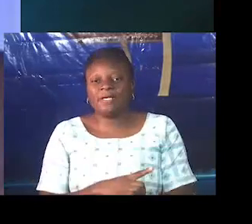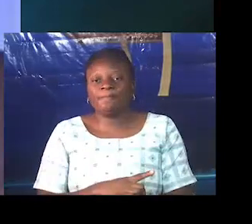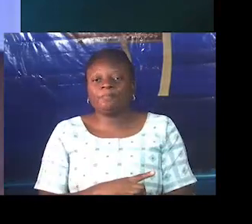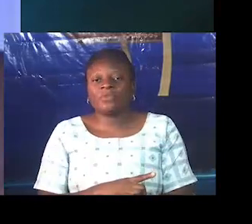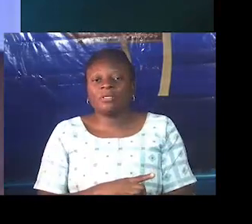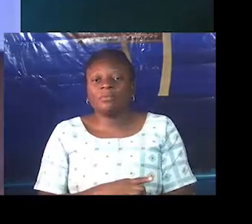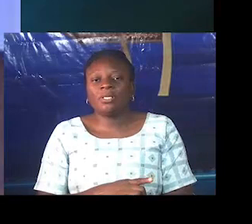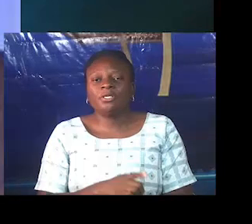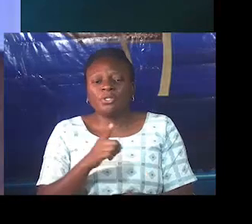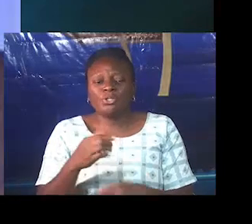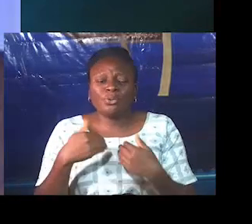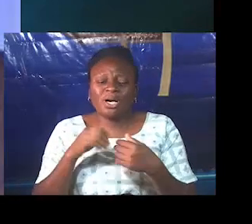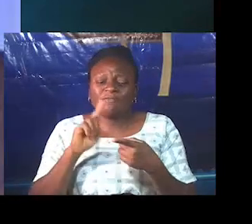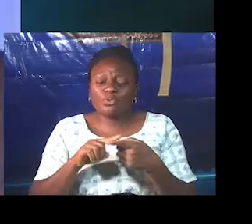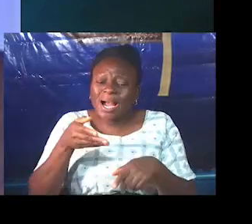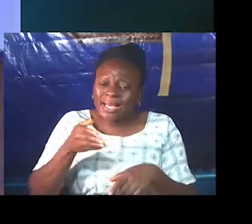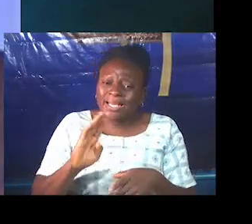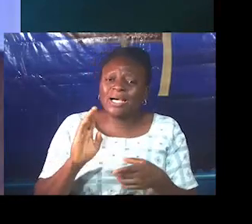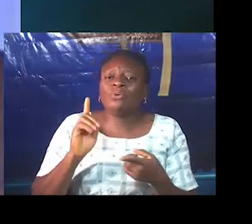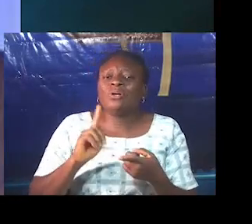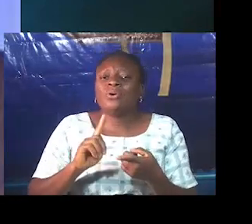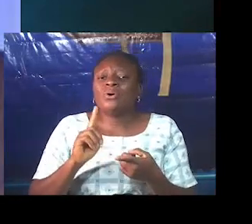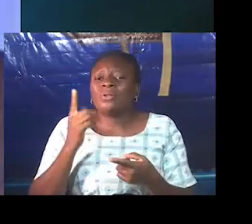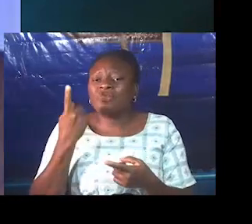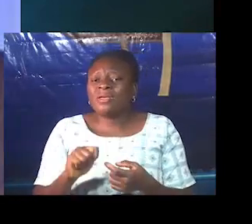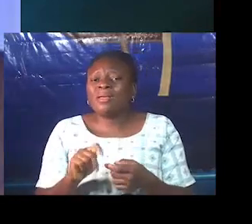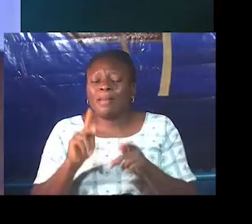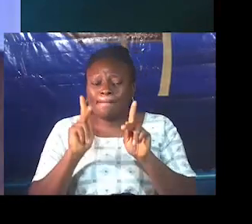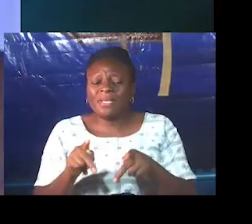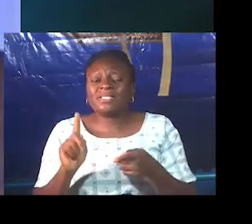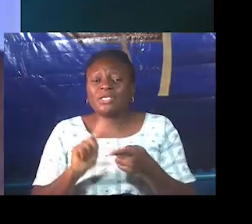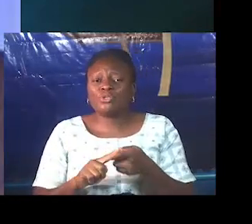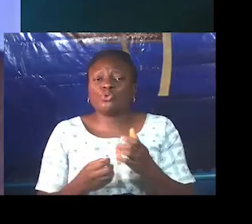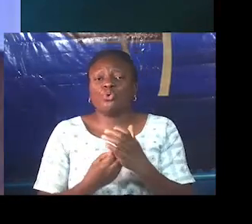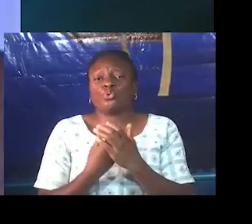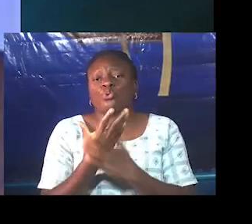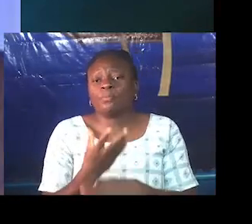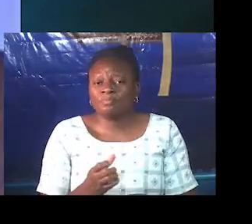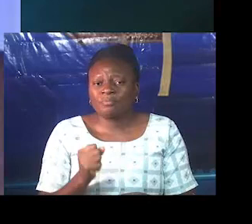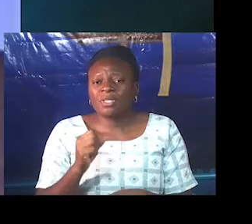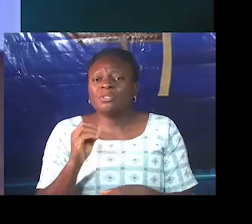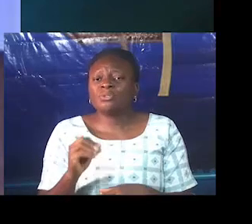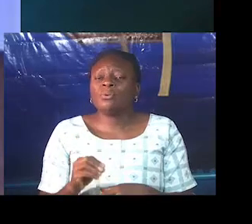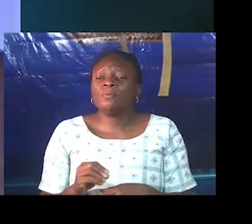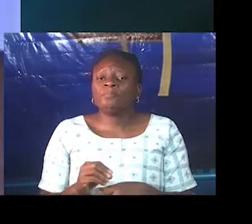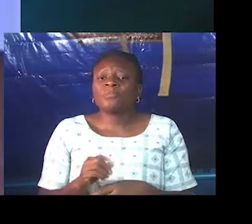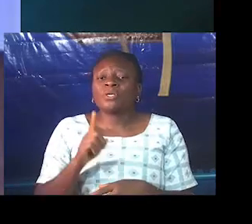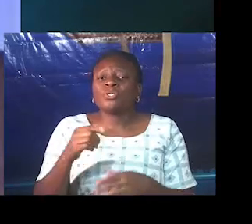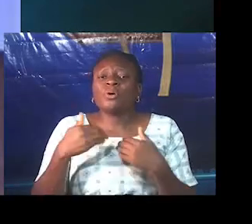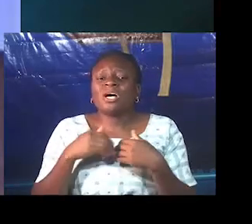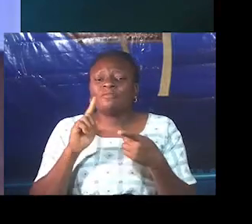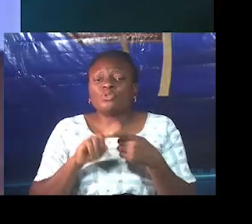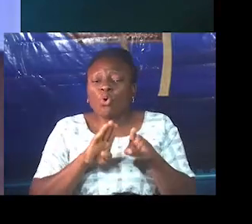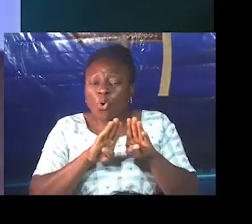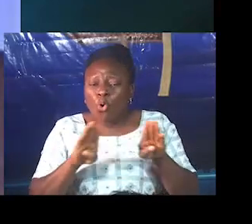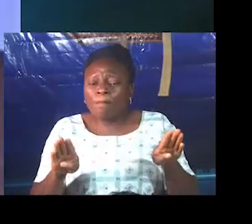make up your mind that, look, Lord, wherever you are bringing the man, once he has Christ, wherever he comes